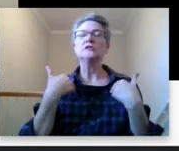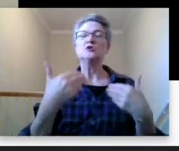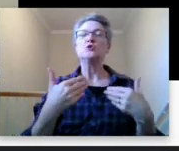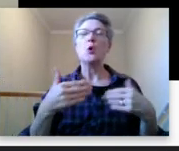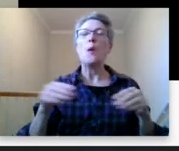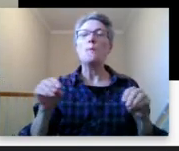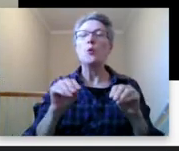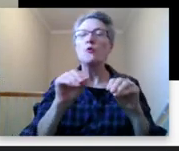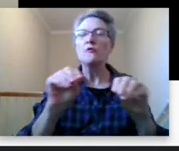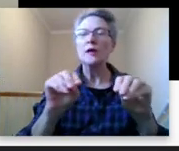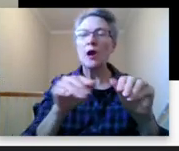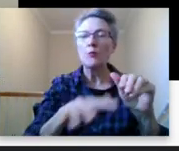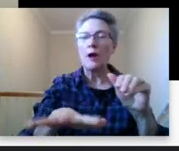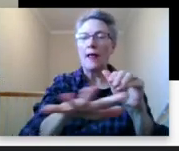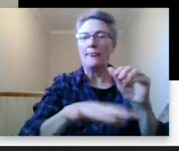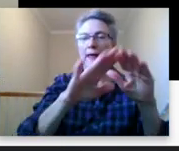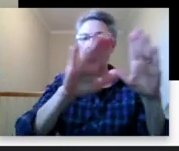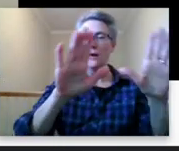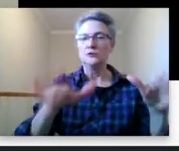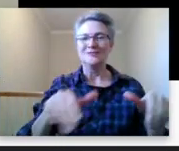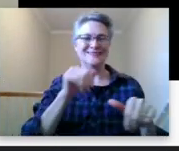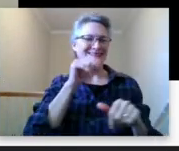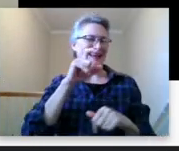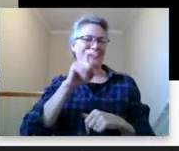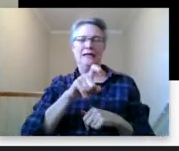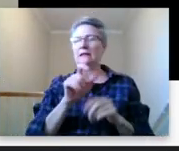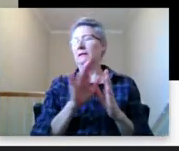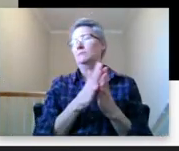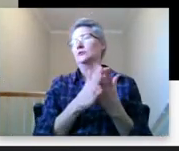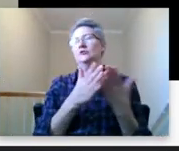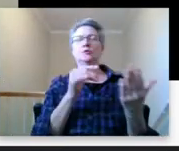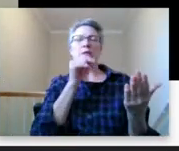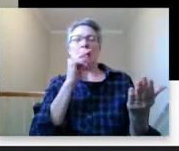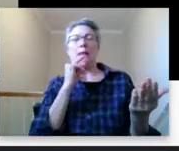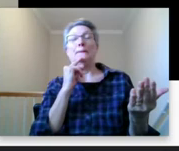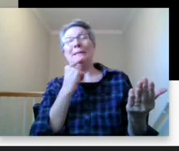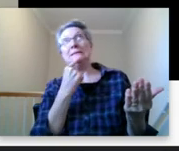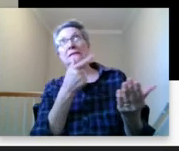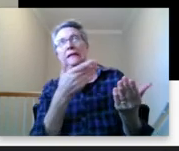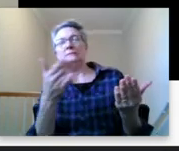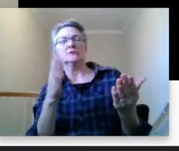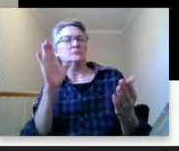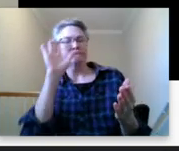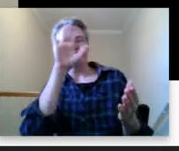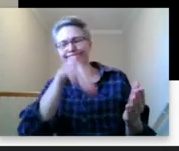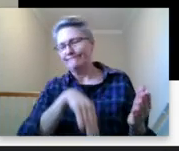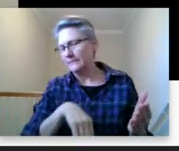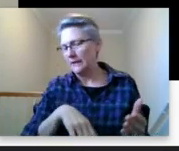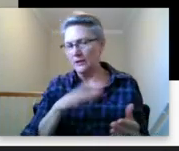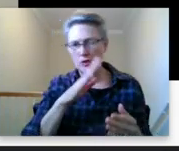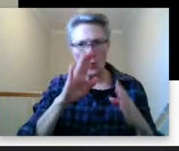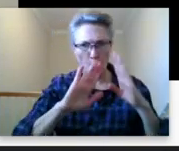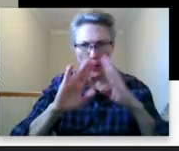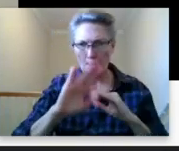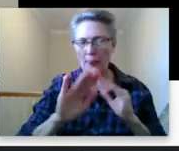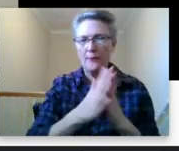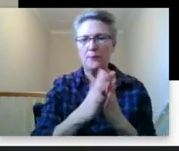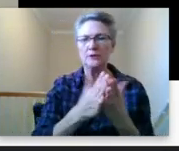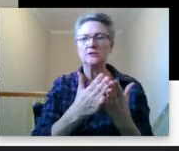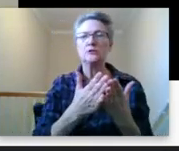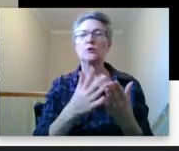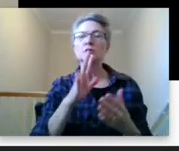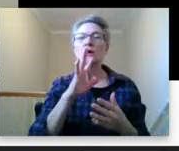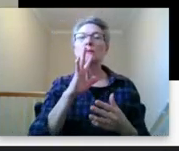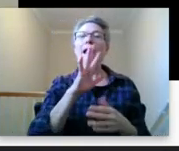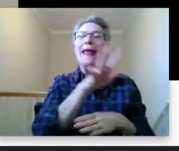your house, so you are not going to need those books at all. You will not miss them, so don't worry about that. So we're talking all about